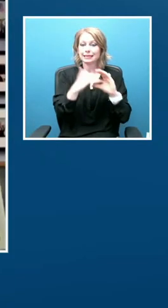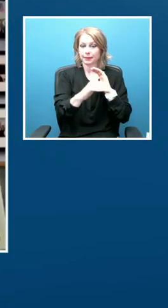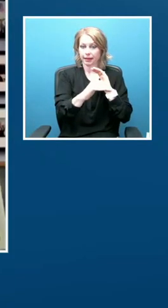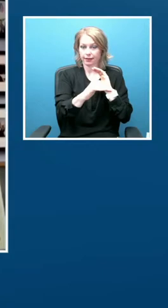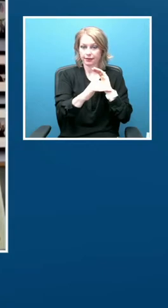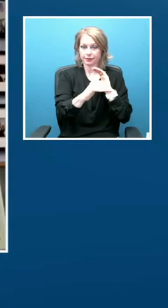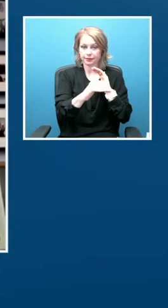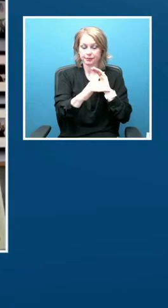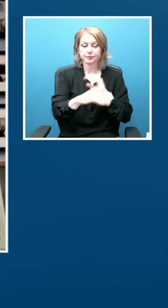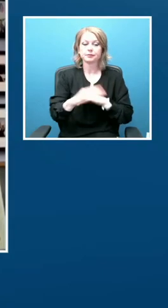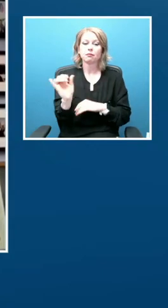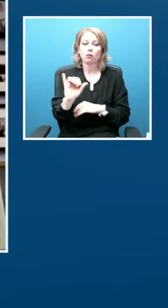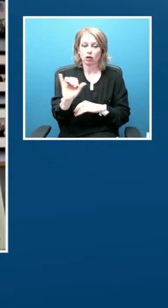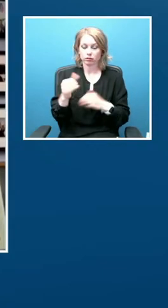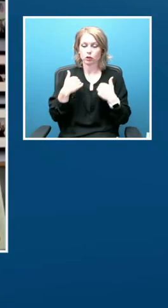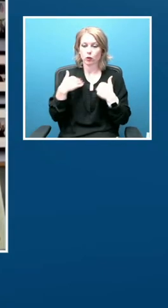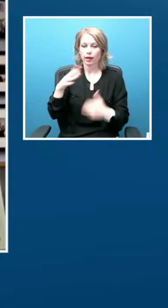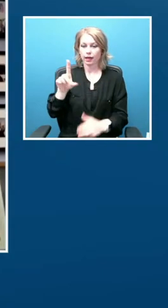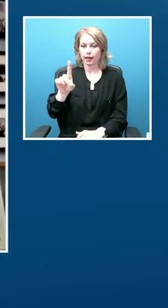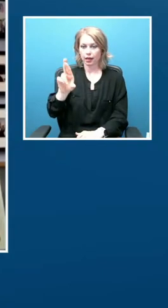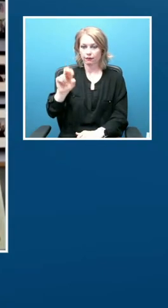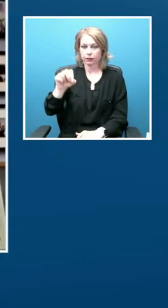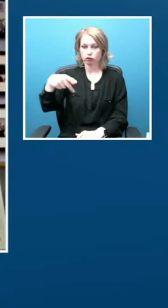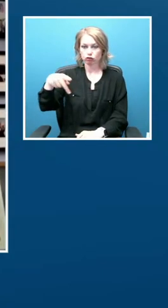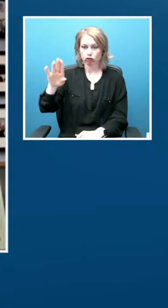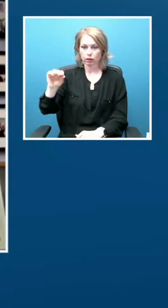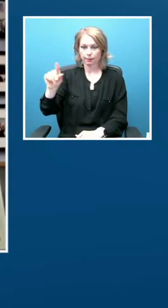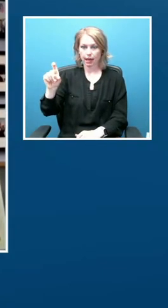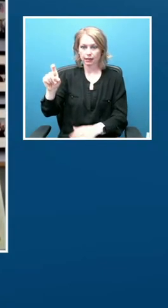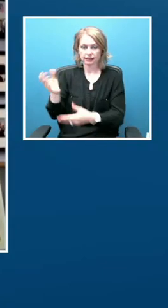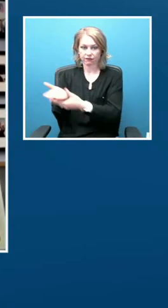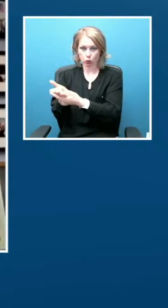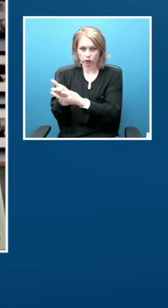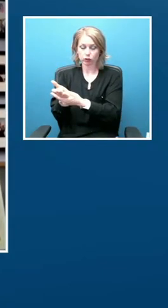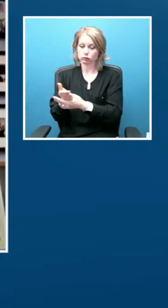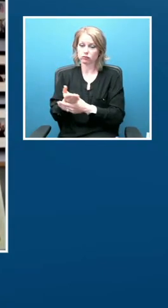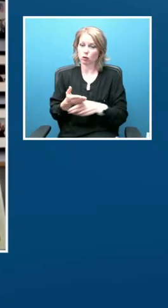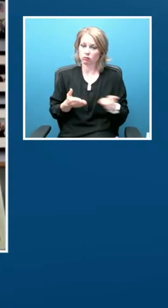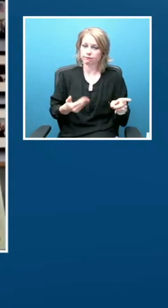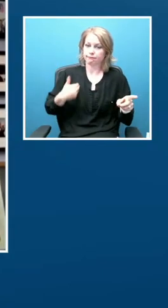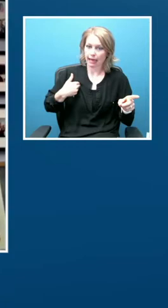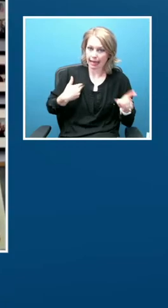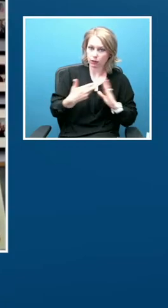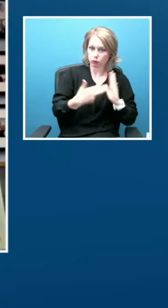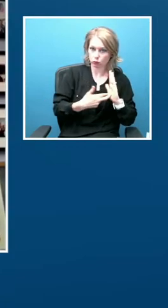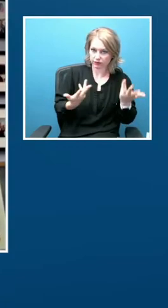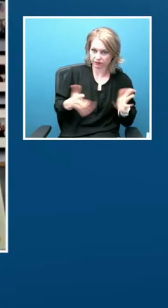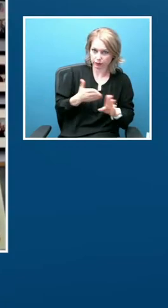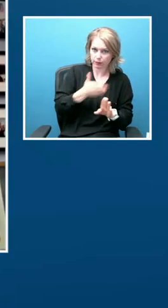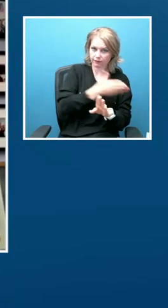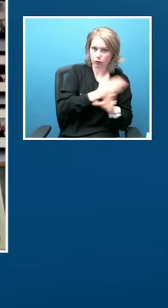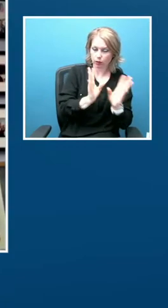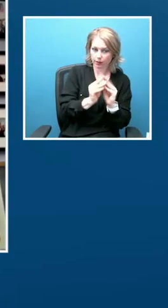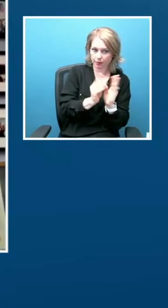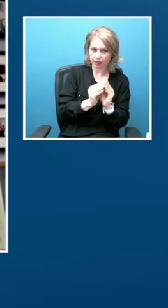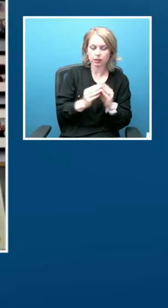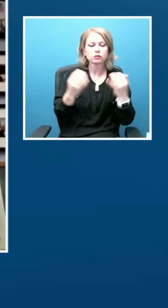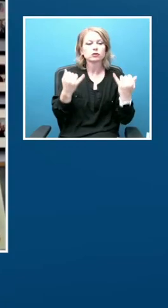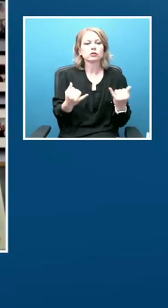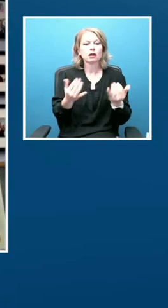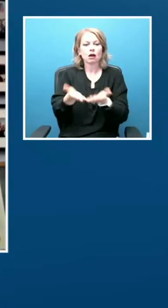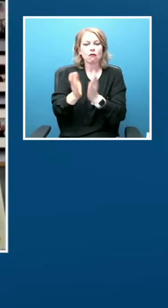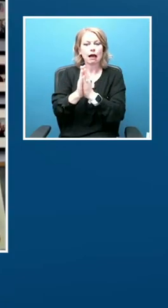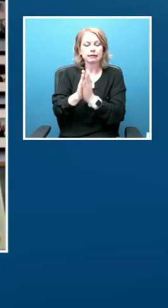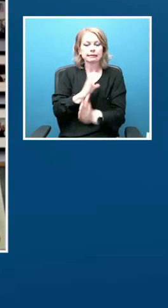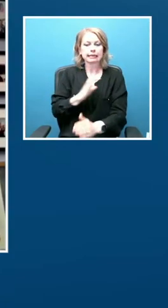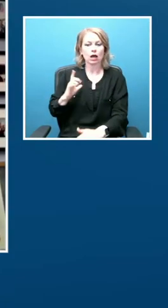the Dropbox folder. I would like to ask our counsel, Andrea Torres, to